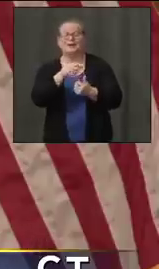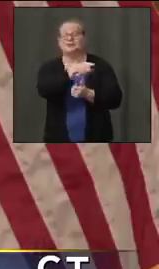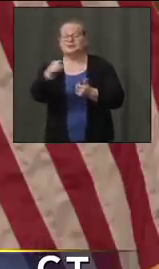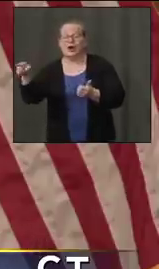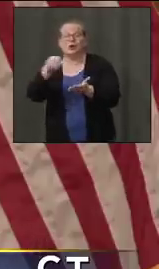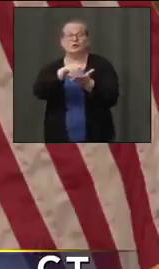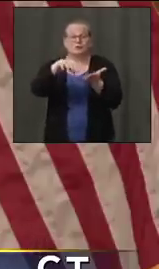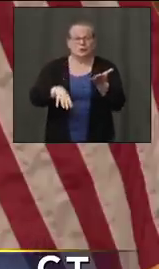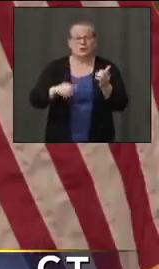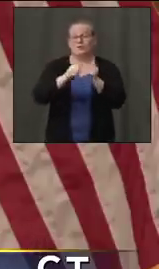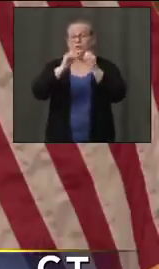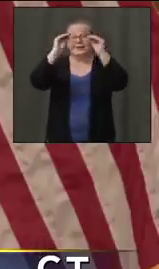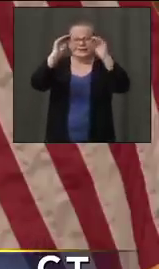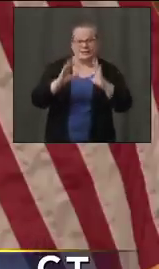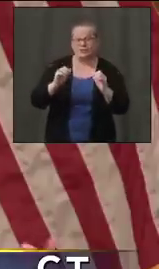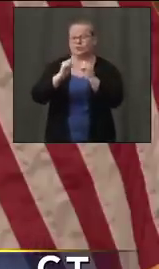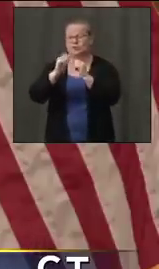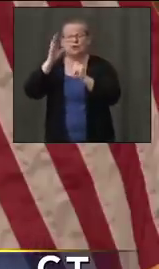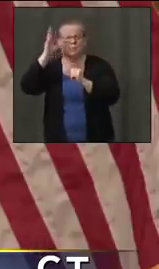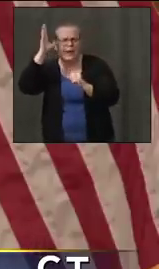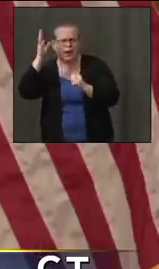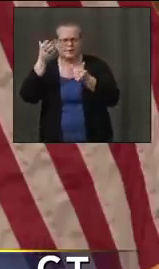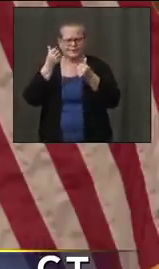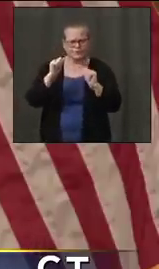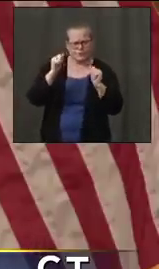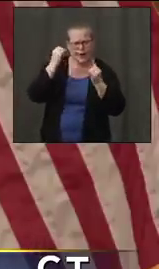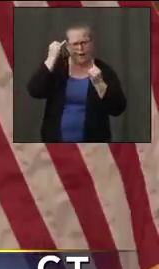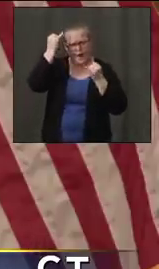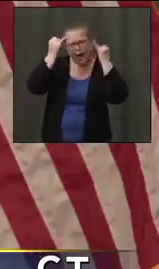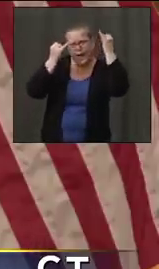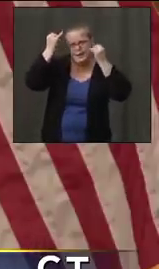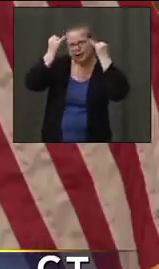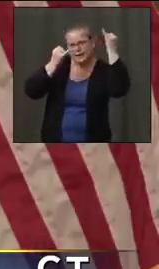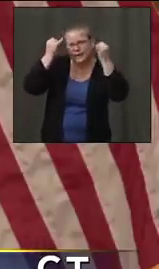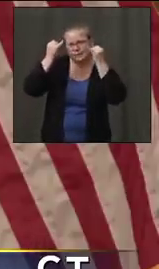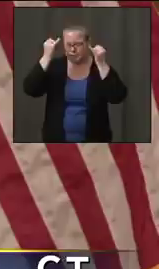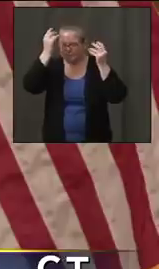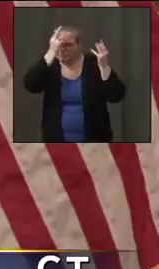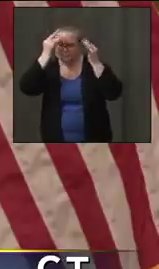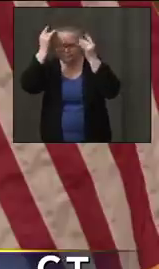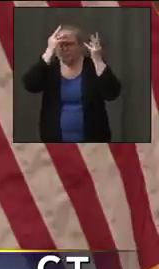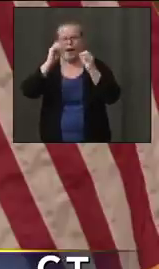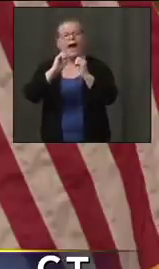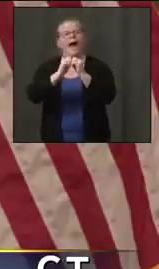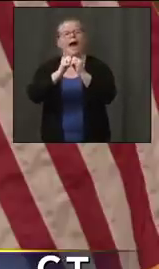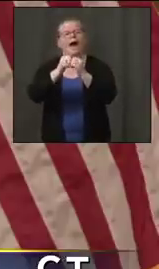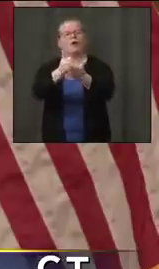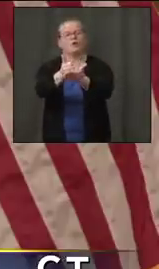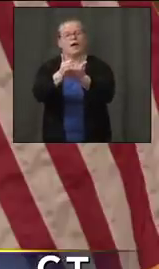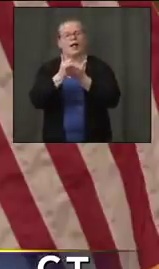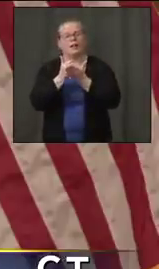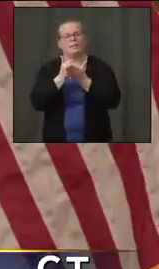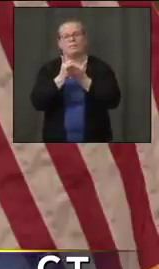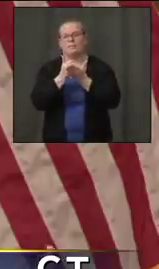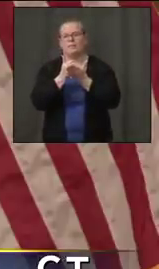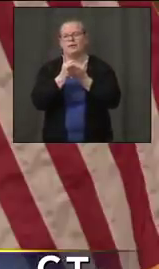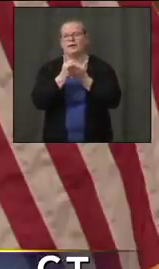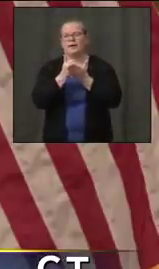teachers and their parents and come up with ideas that can help us defeat